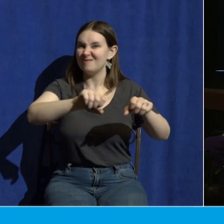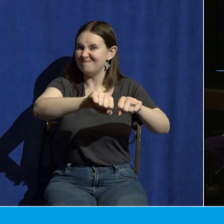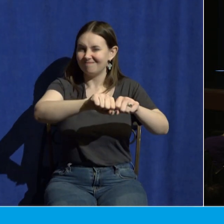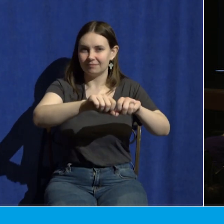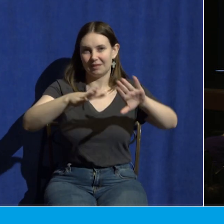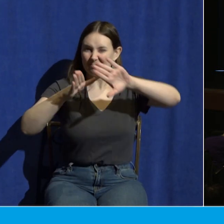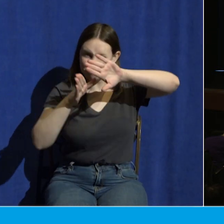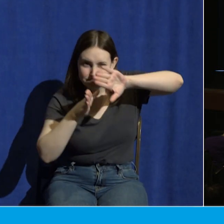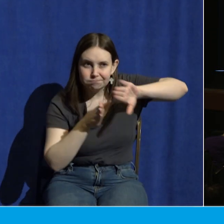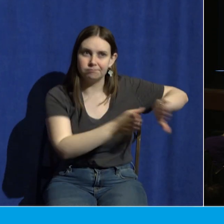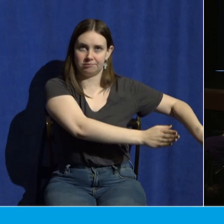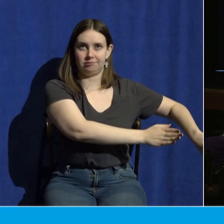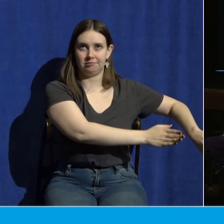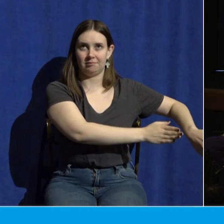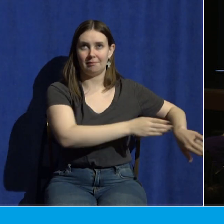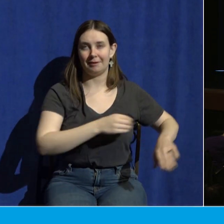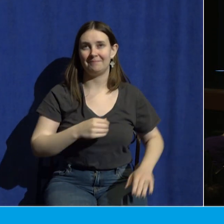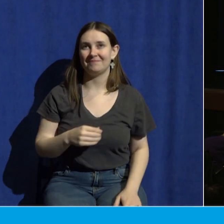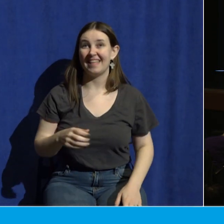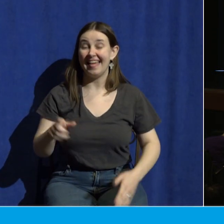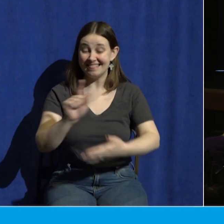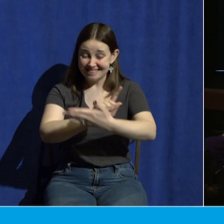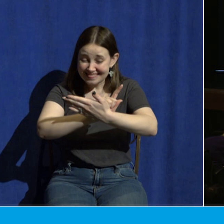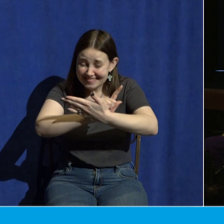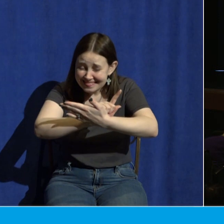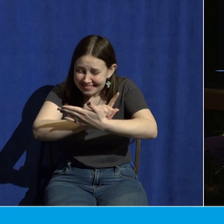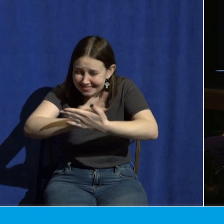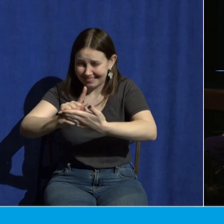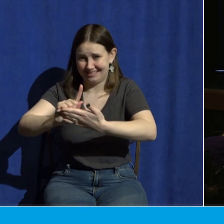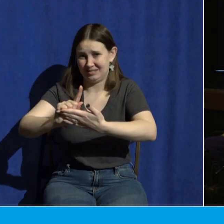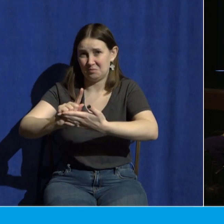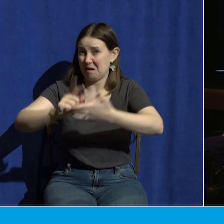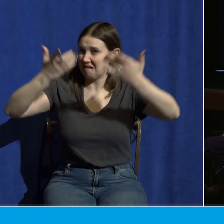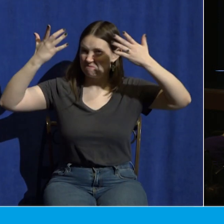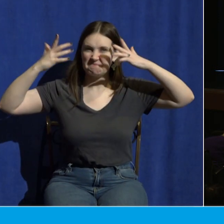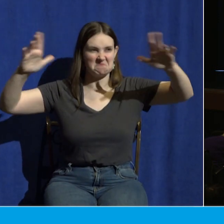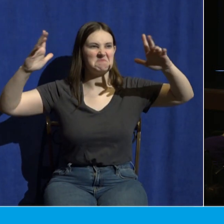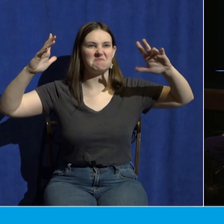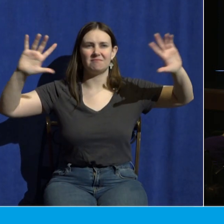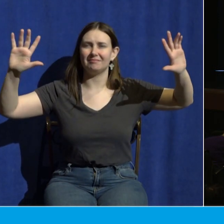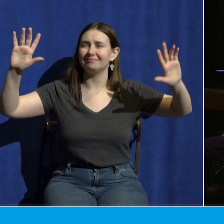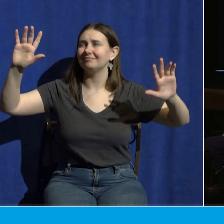years. God, would this be the week? Please, God.